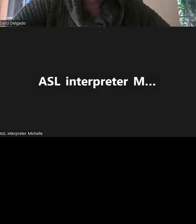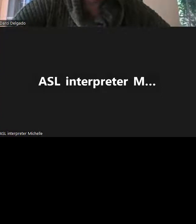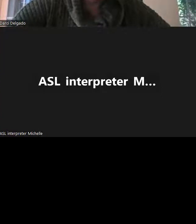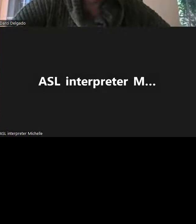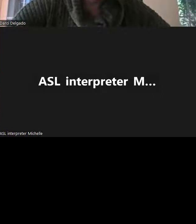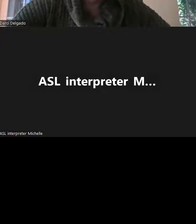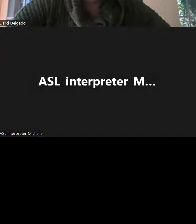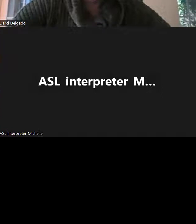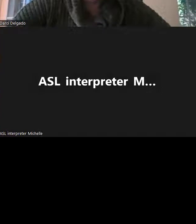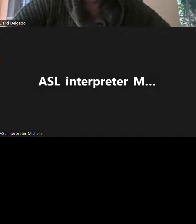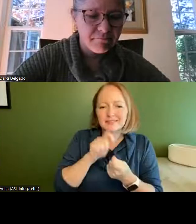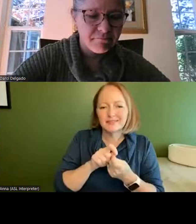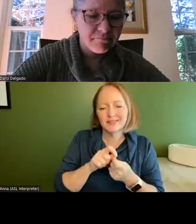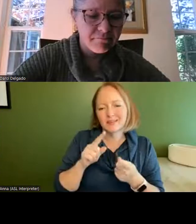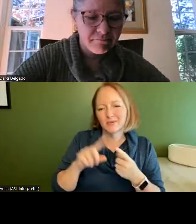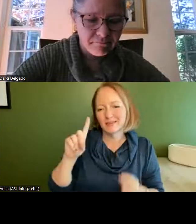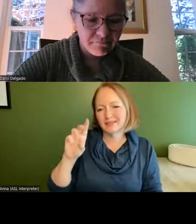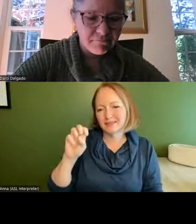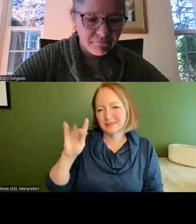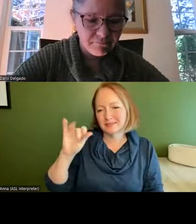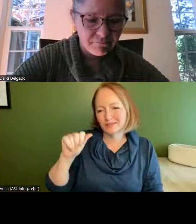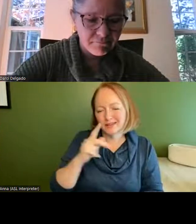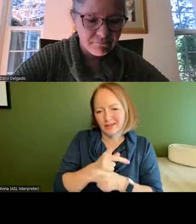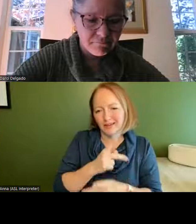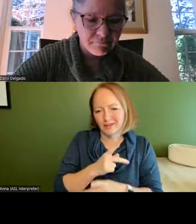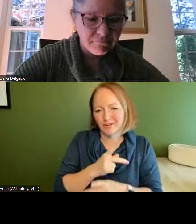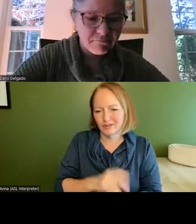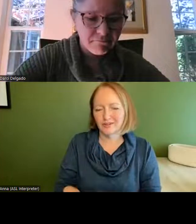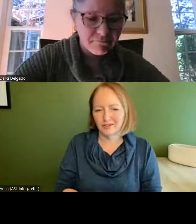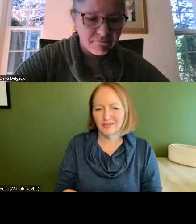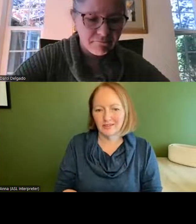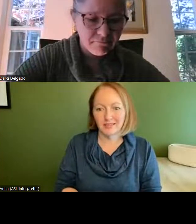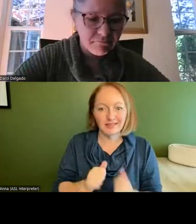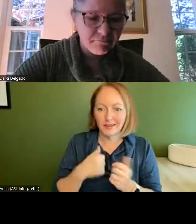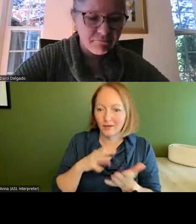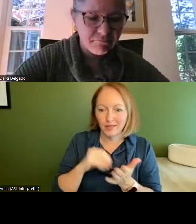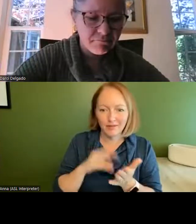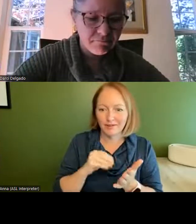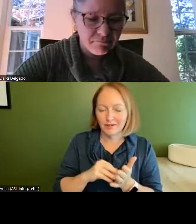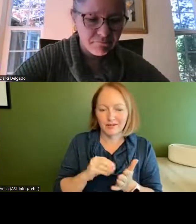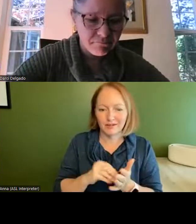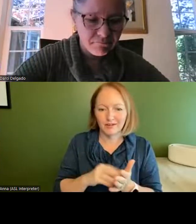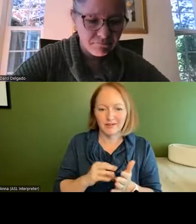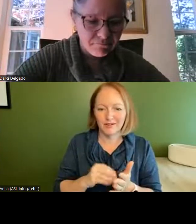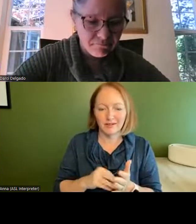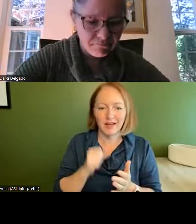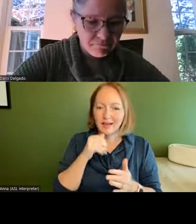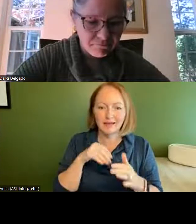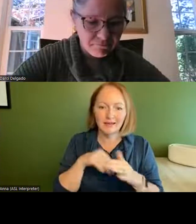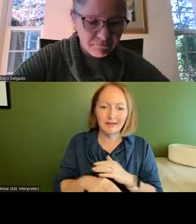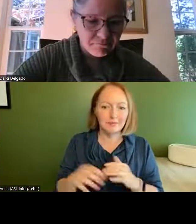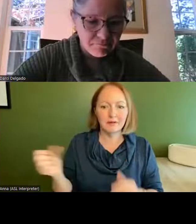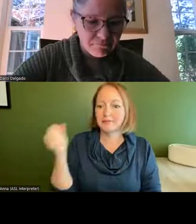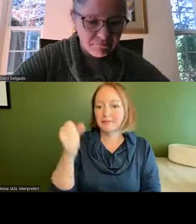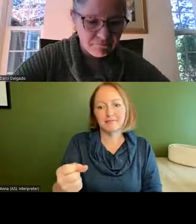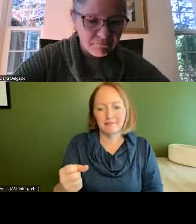especially in specifically dementia care. You have to, that's how I learned. I didn't just come in here and get thrown,